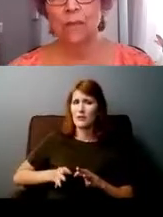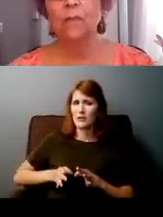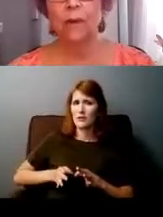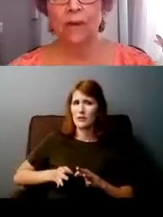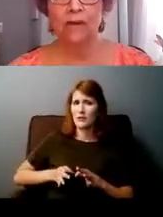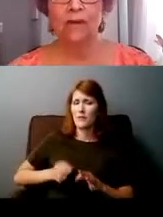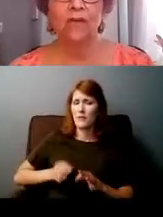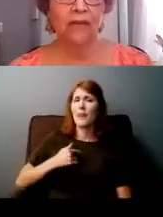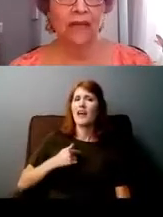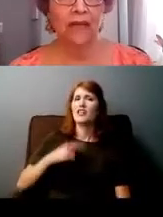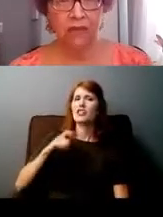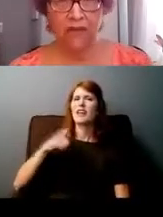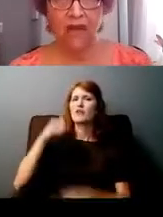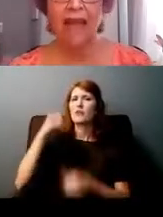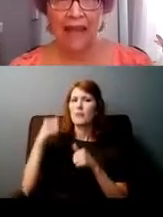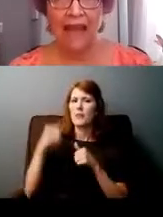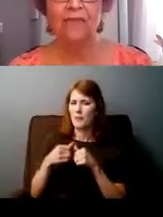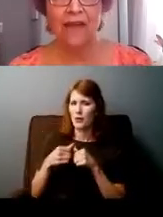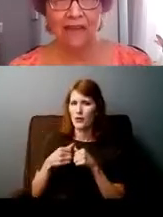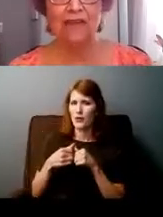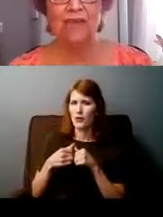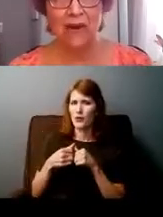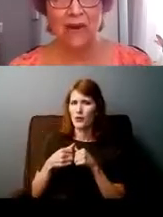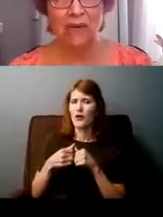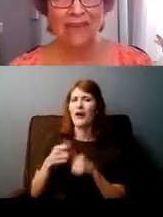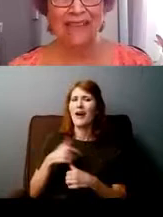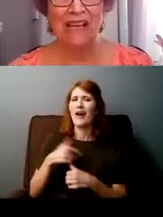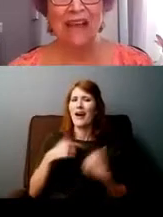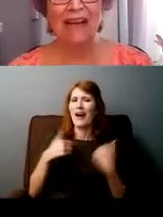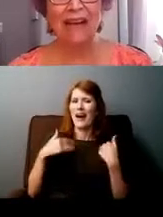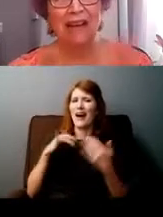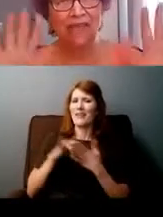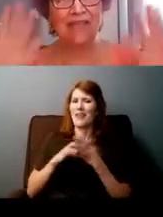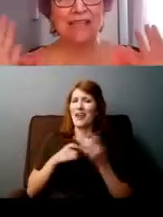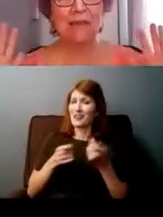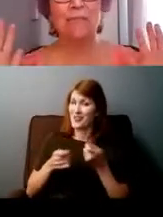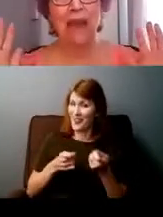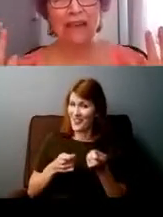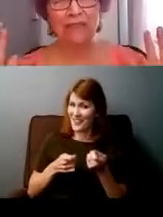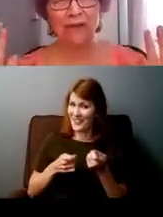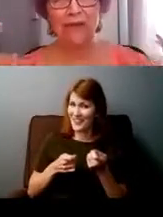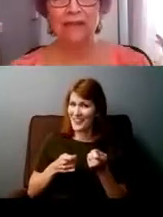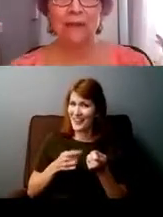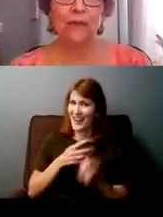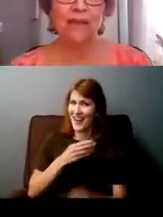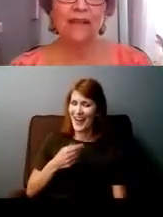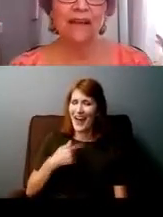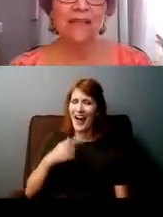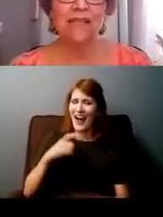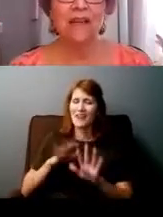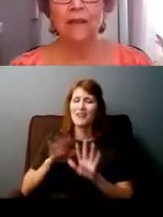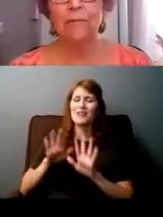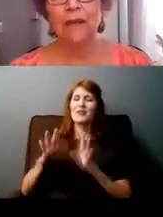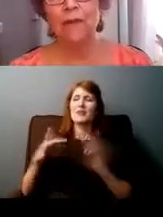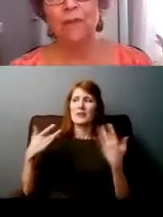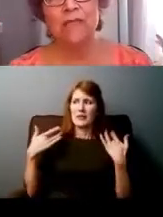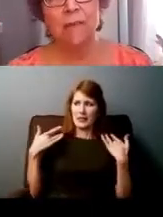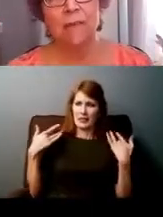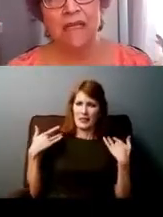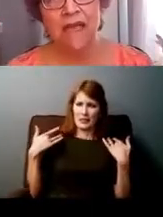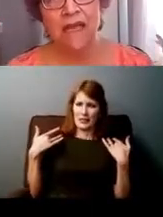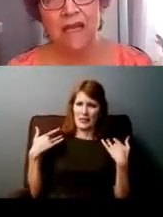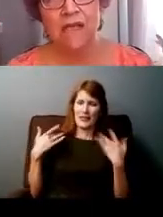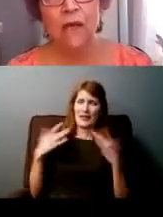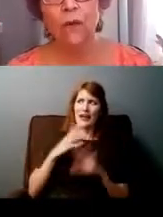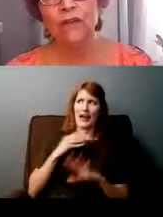to remember that I have that control, and I have to step back from it and realize that maybe when